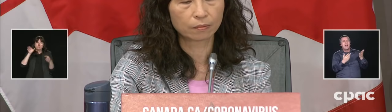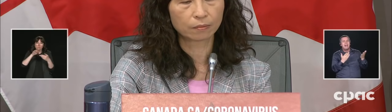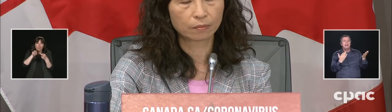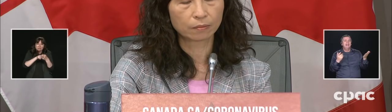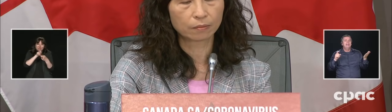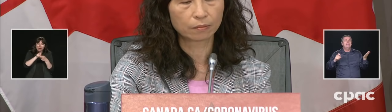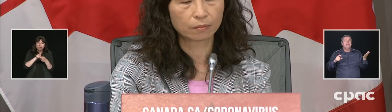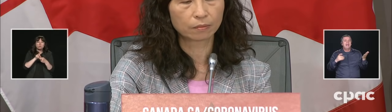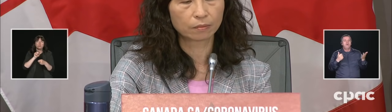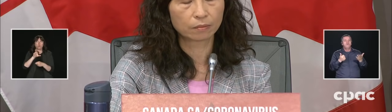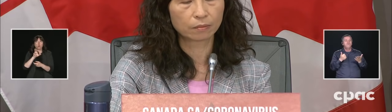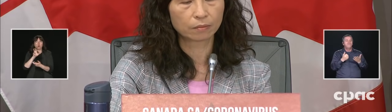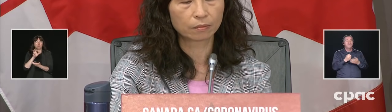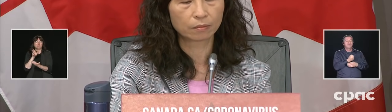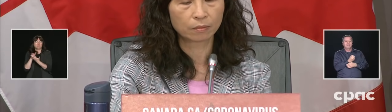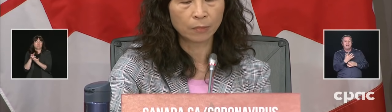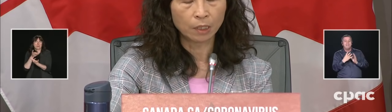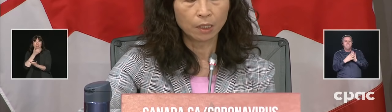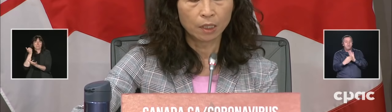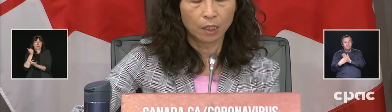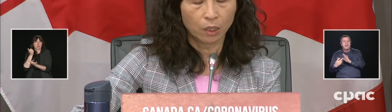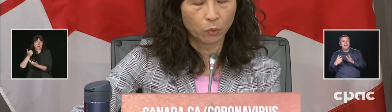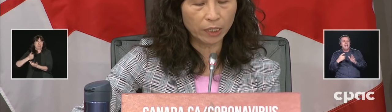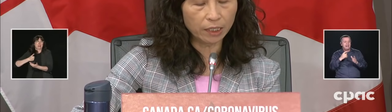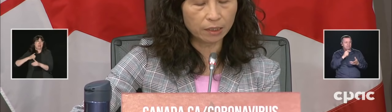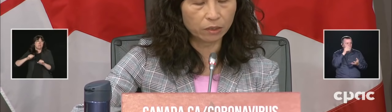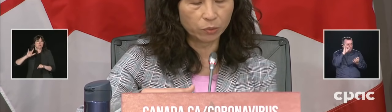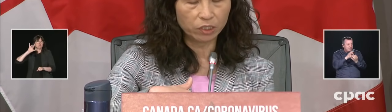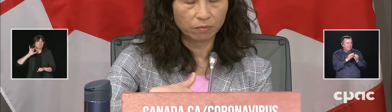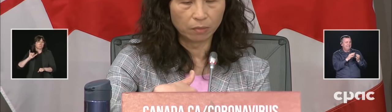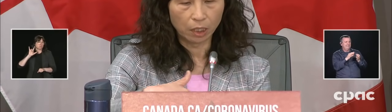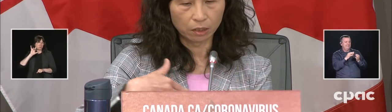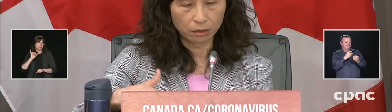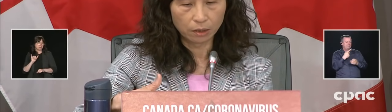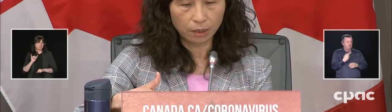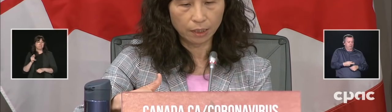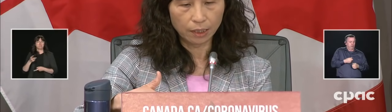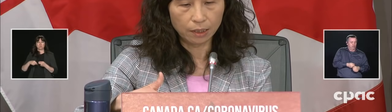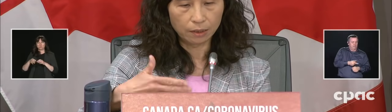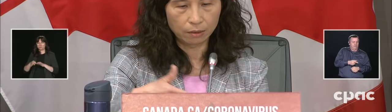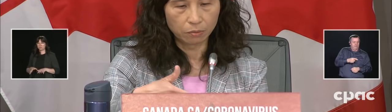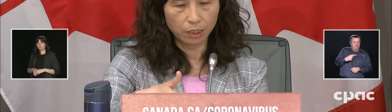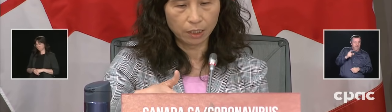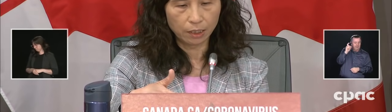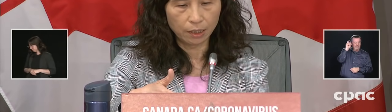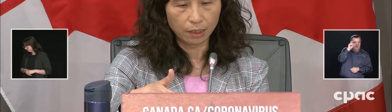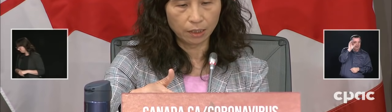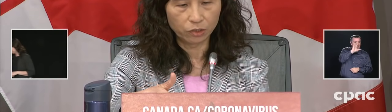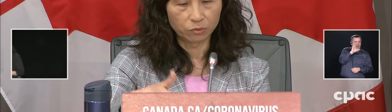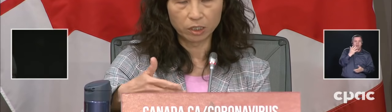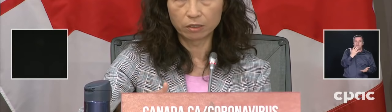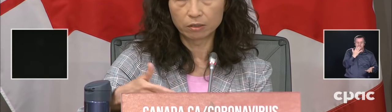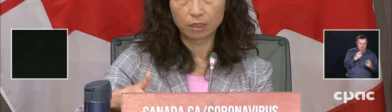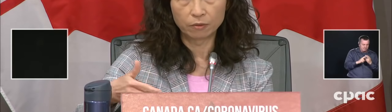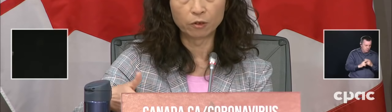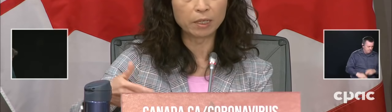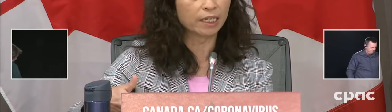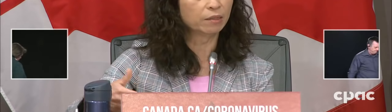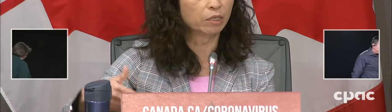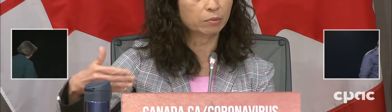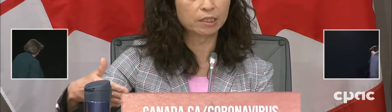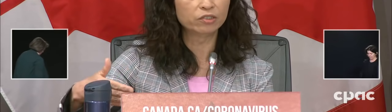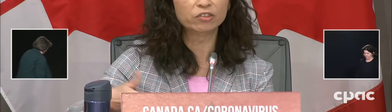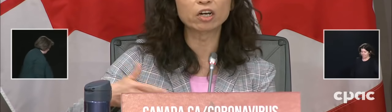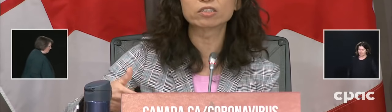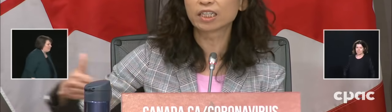what Canada is experiencing? Well, I think there's a suite of models, and these were the initial models for